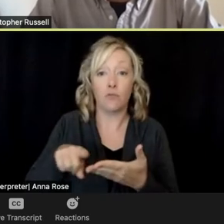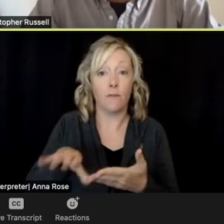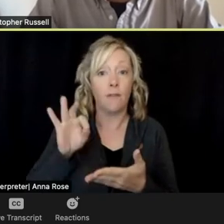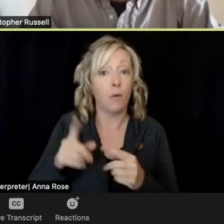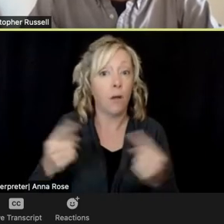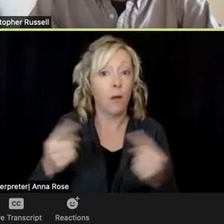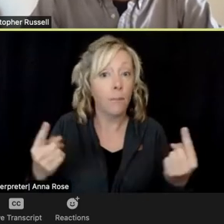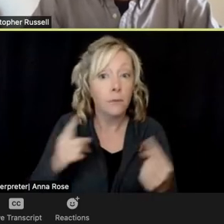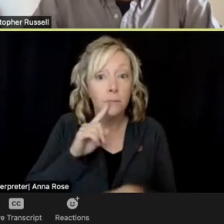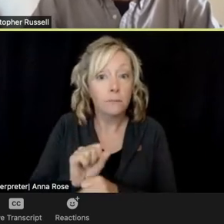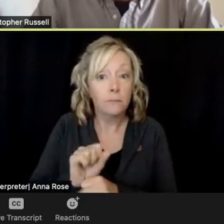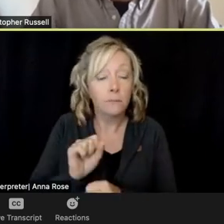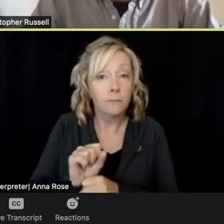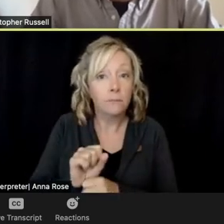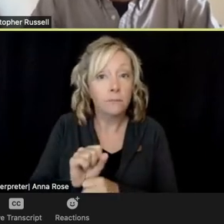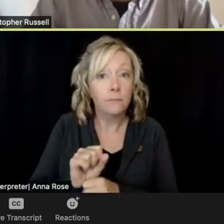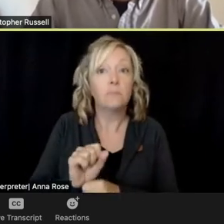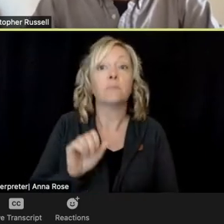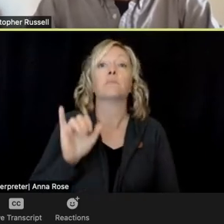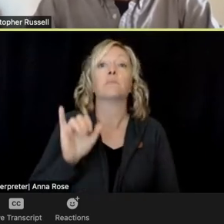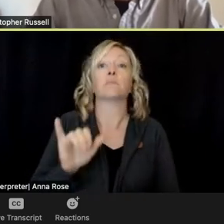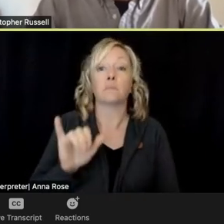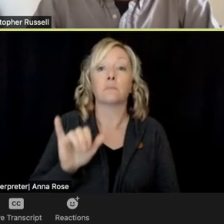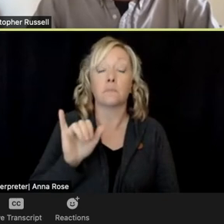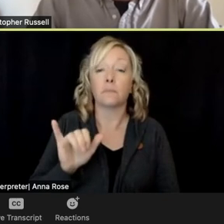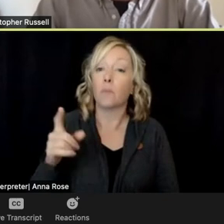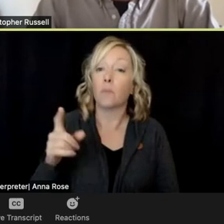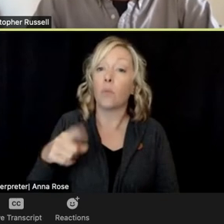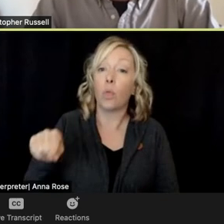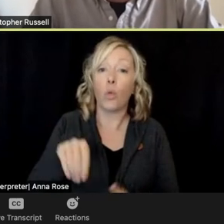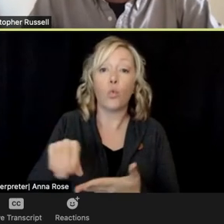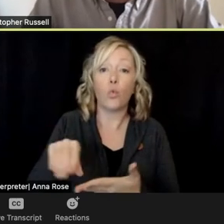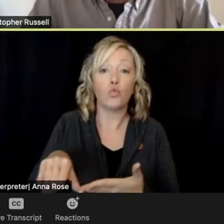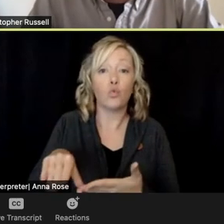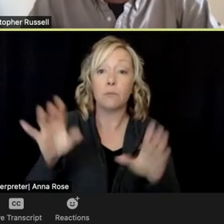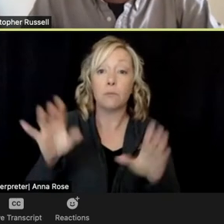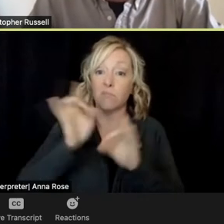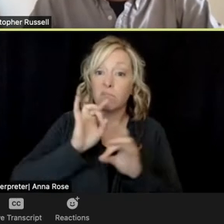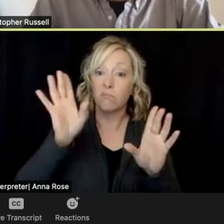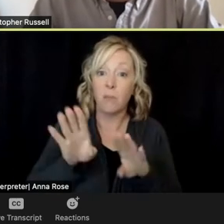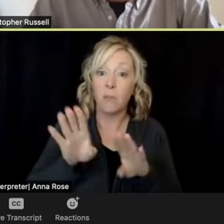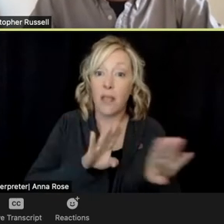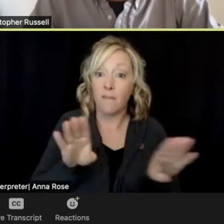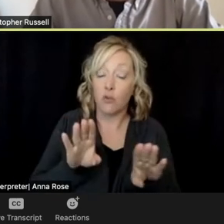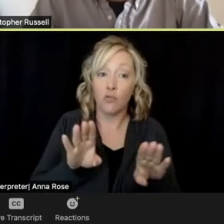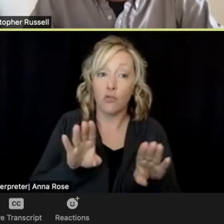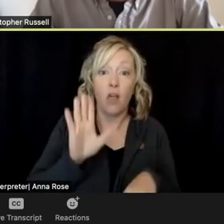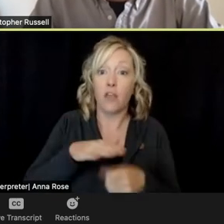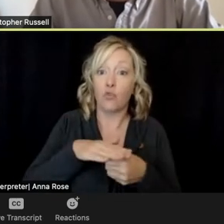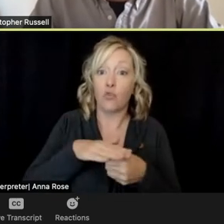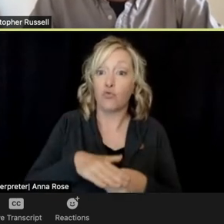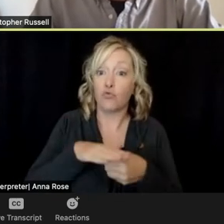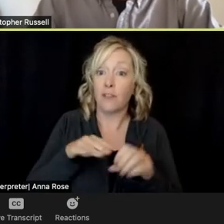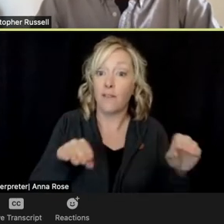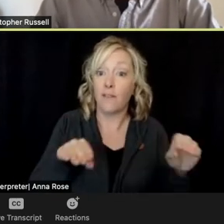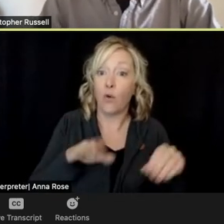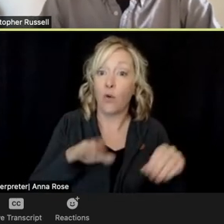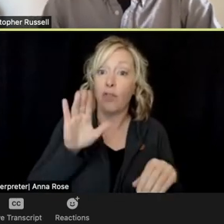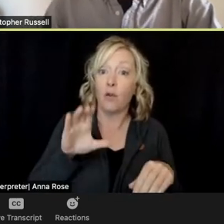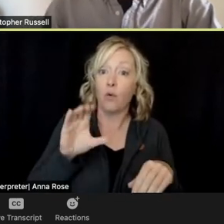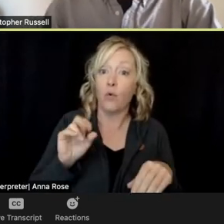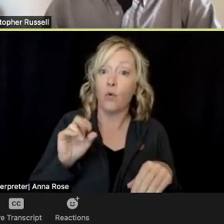opposite. The study actually found that students with more severe behaviors had lower levels of cortisol, and